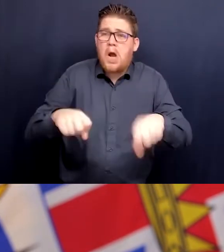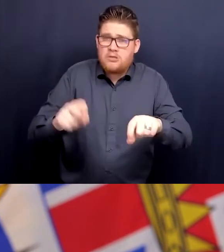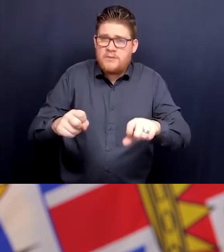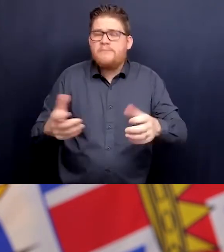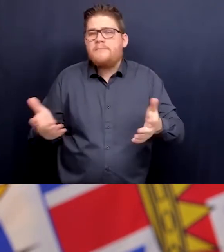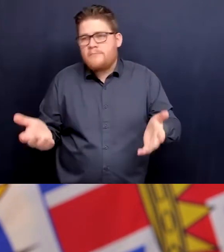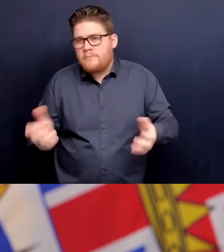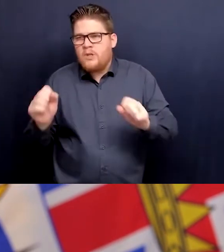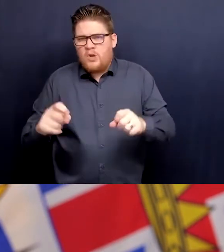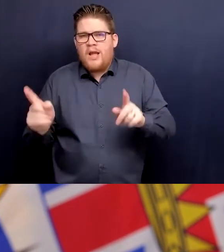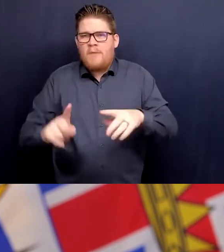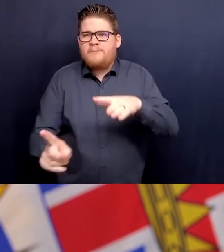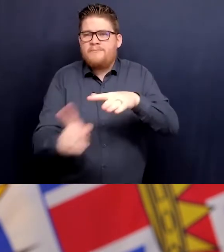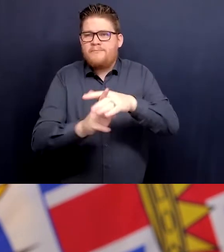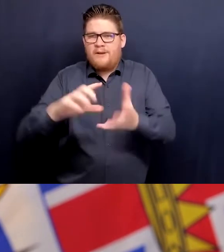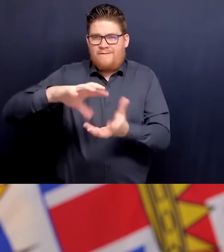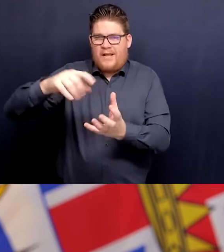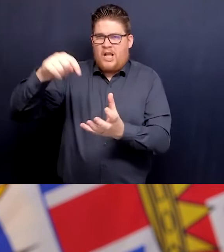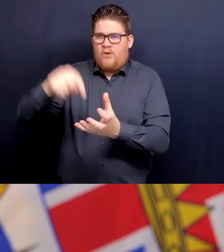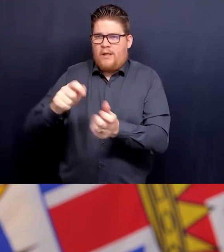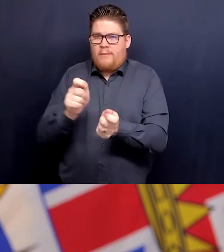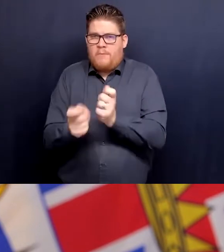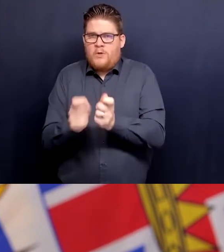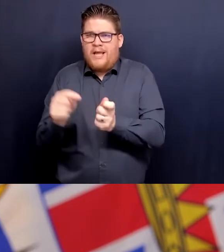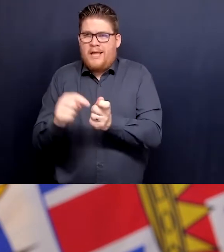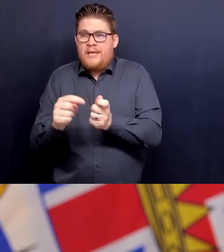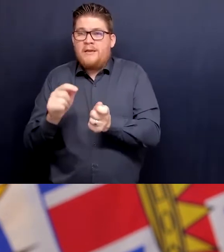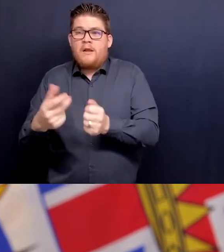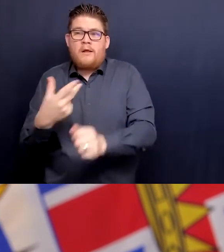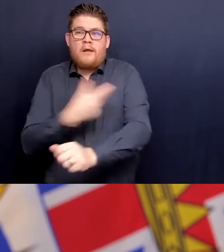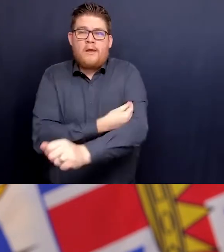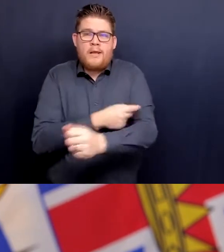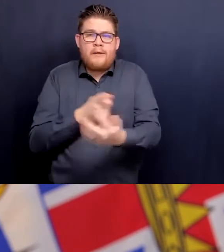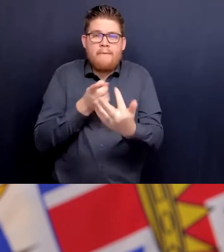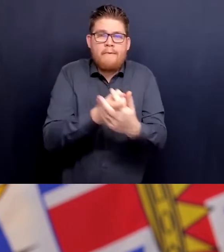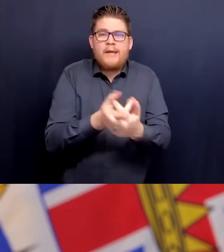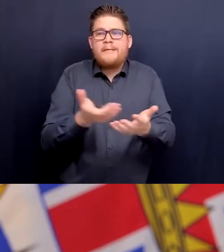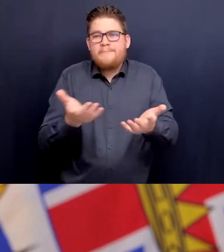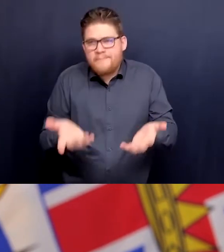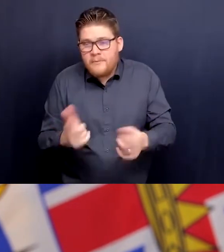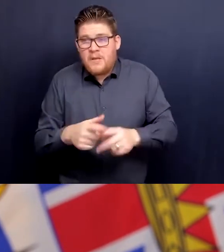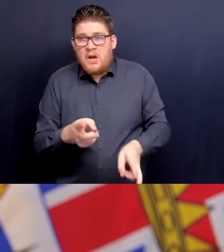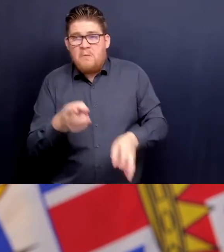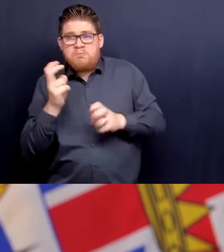evade immunity and cause more severe disease, in which case we may have to bring back some of those